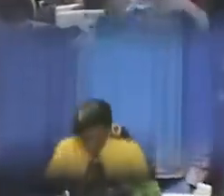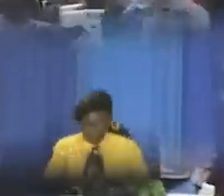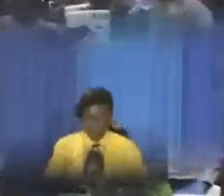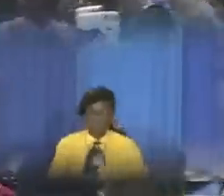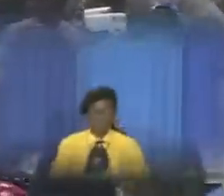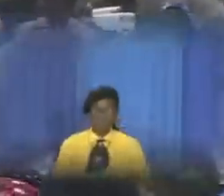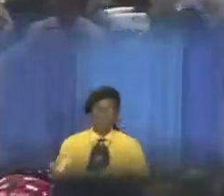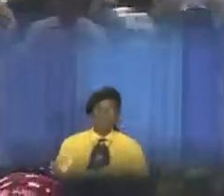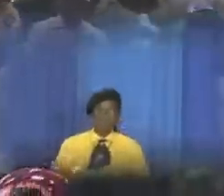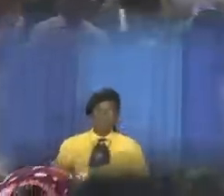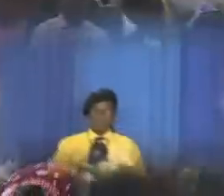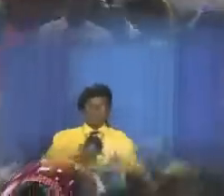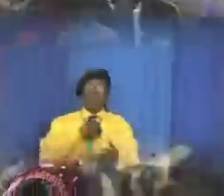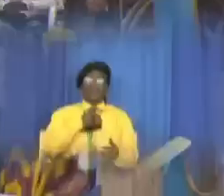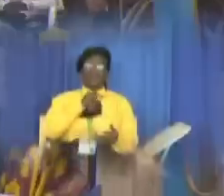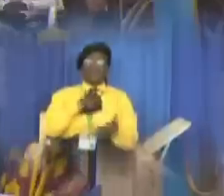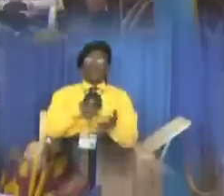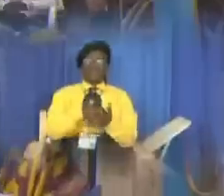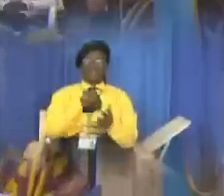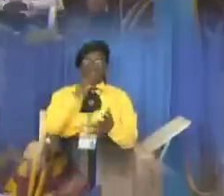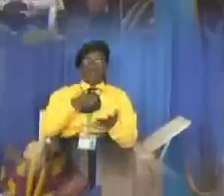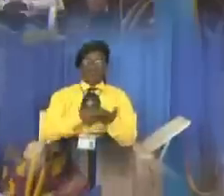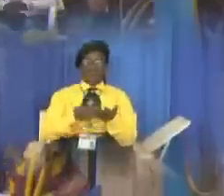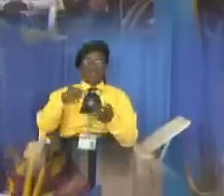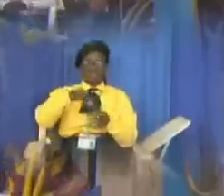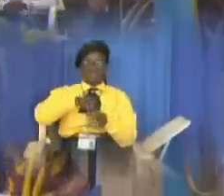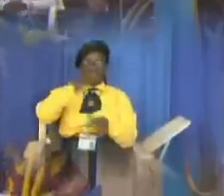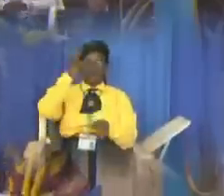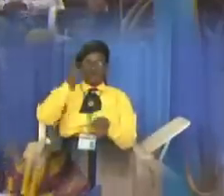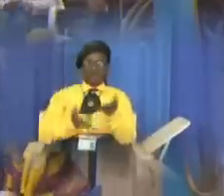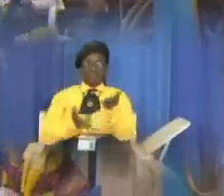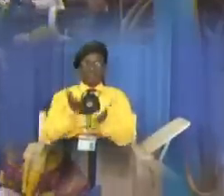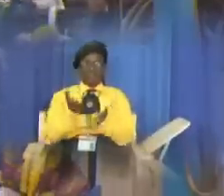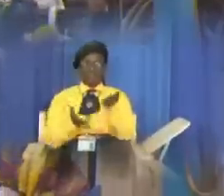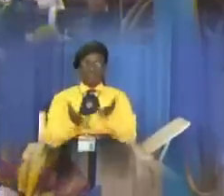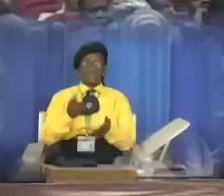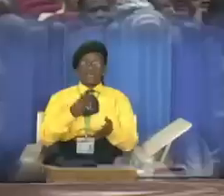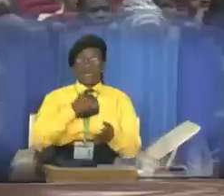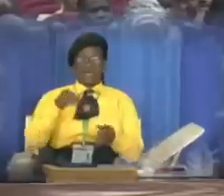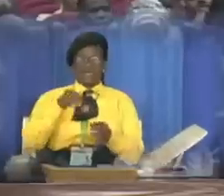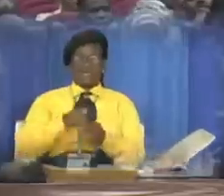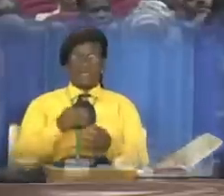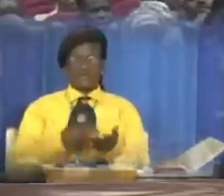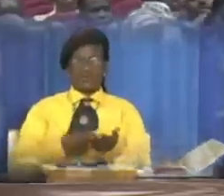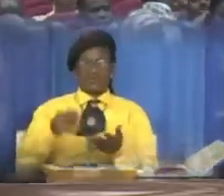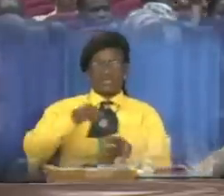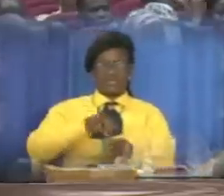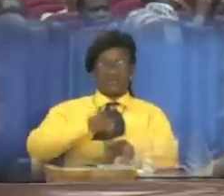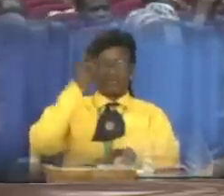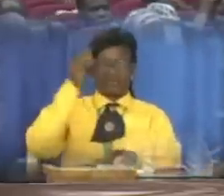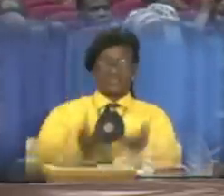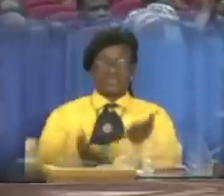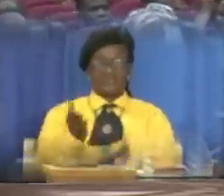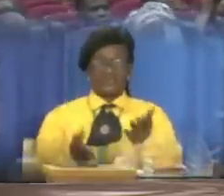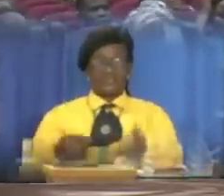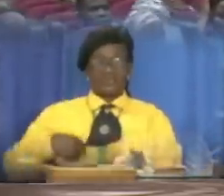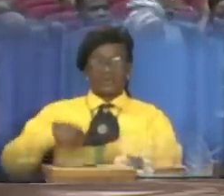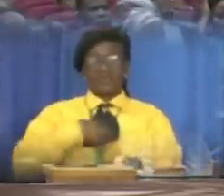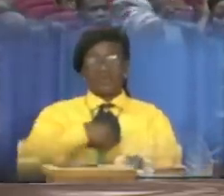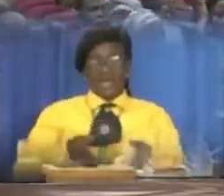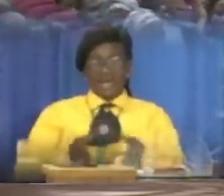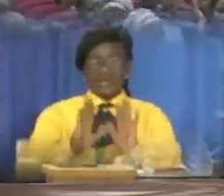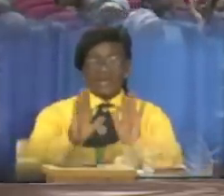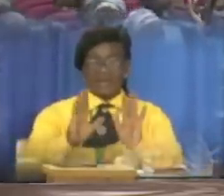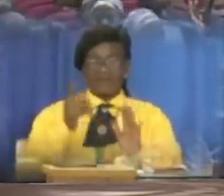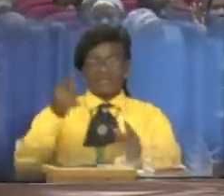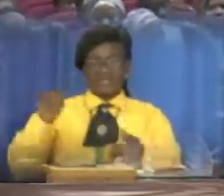It's a Holy Ghost service. And in a Holy Ghost service, we allow the Holy Ghost to do whatever he wants to do.